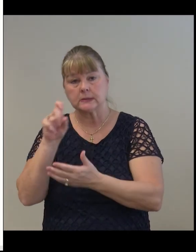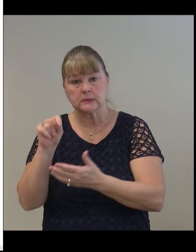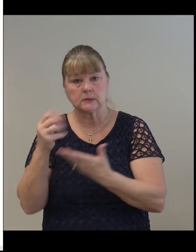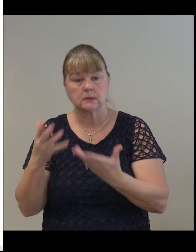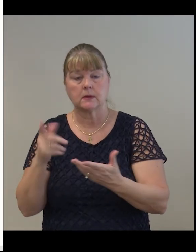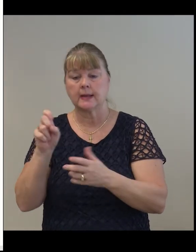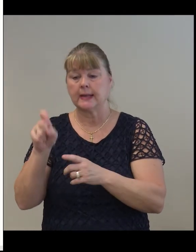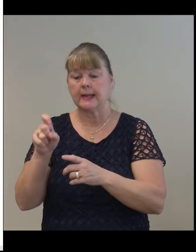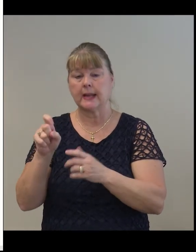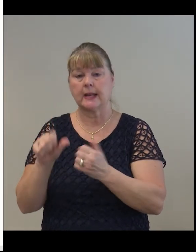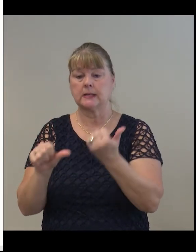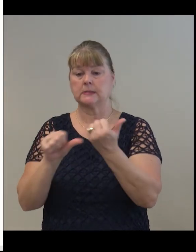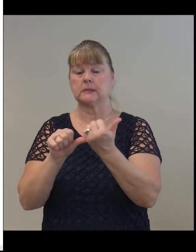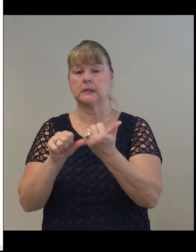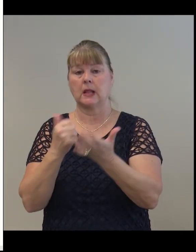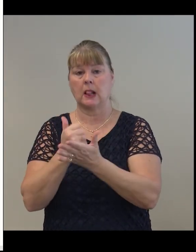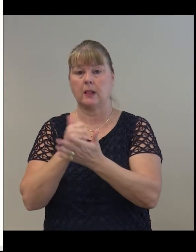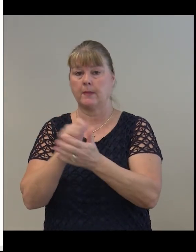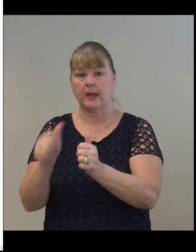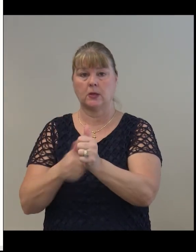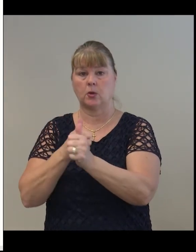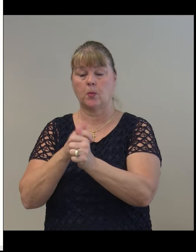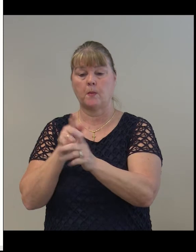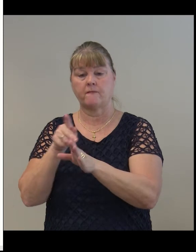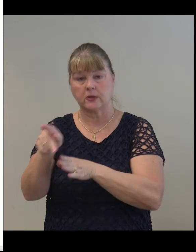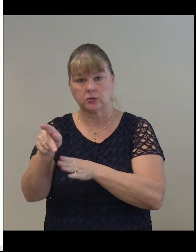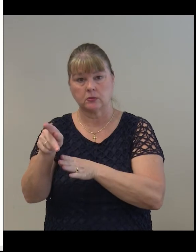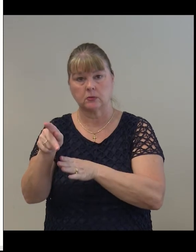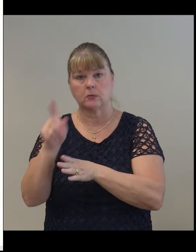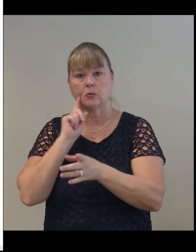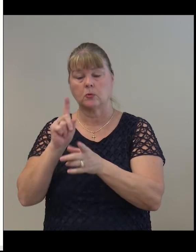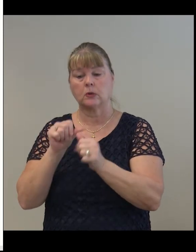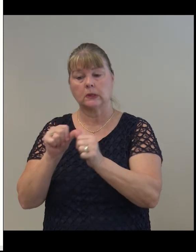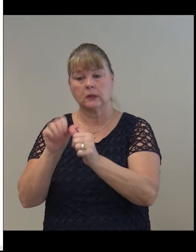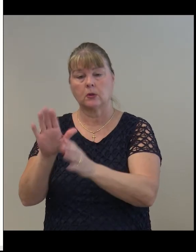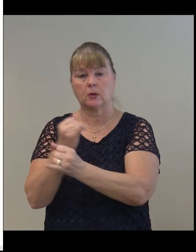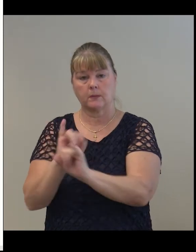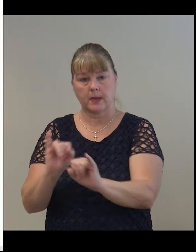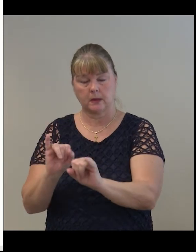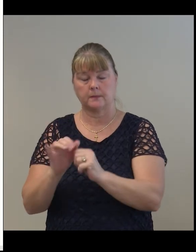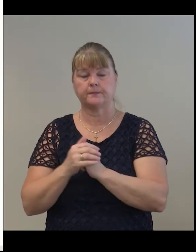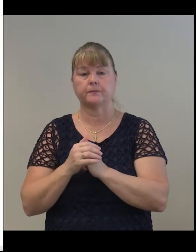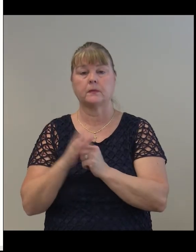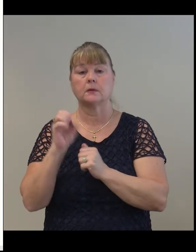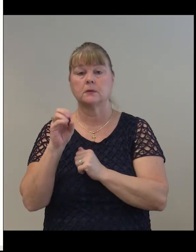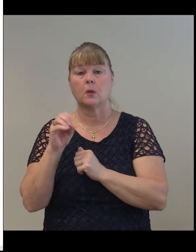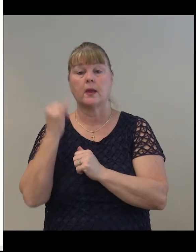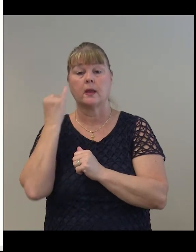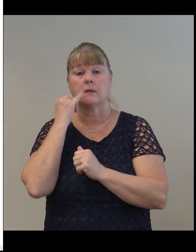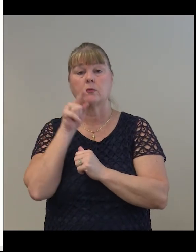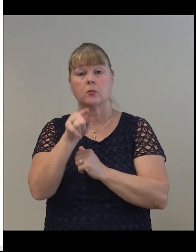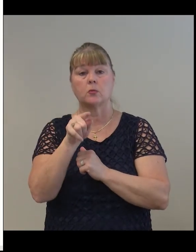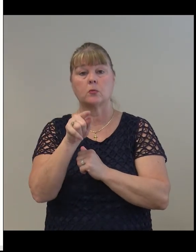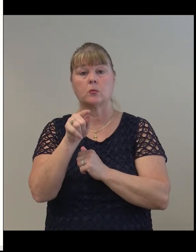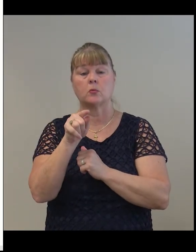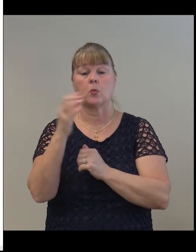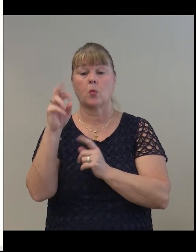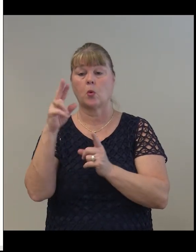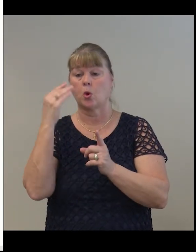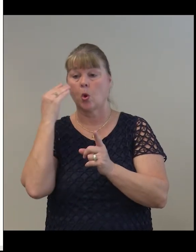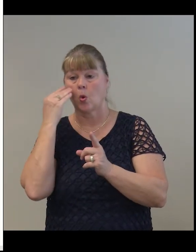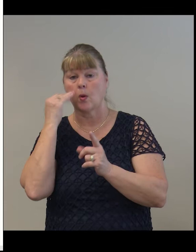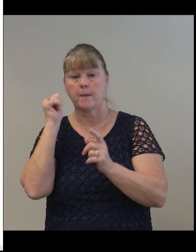reason that need that help of a professional to maintain their independence. So if you